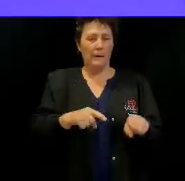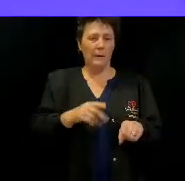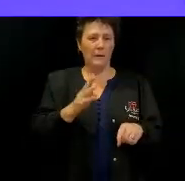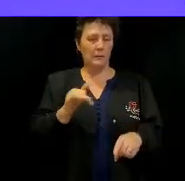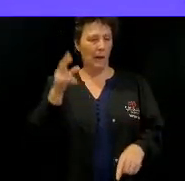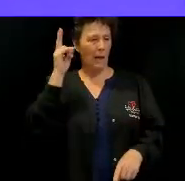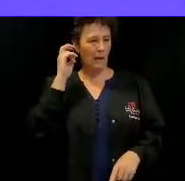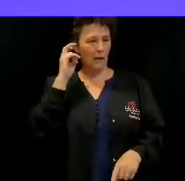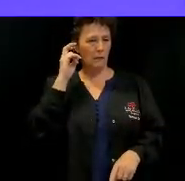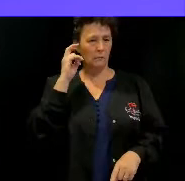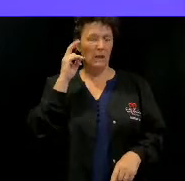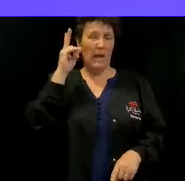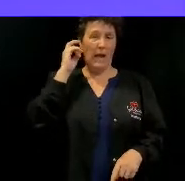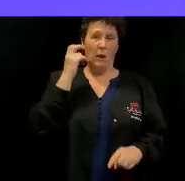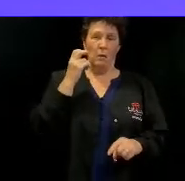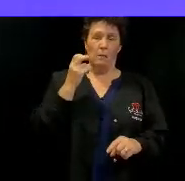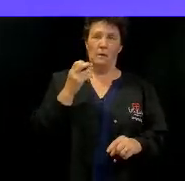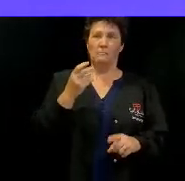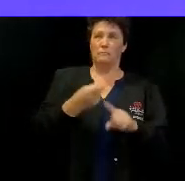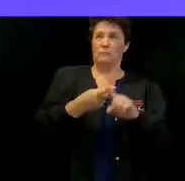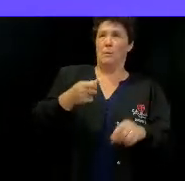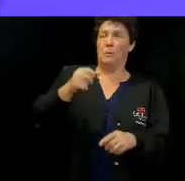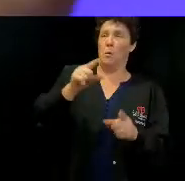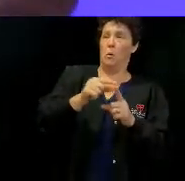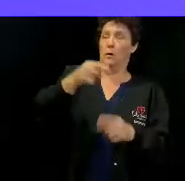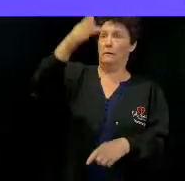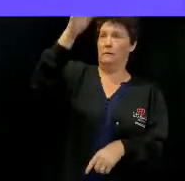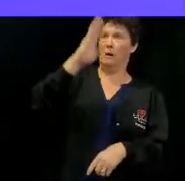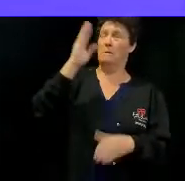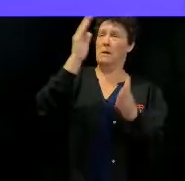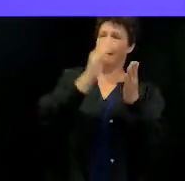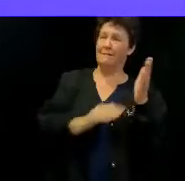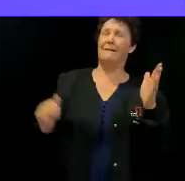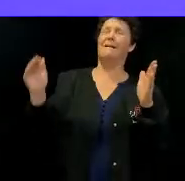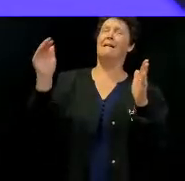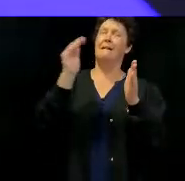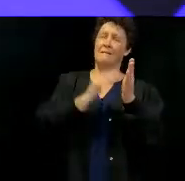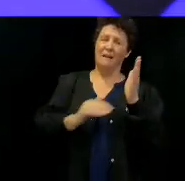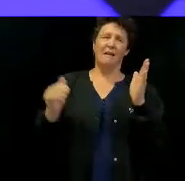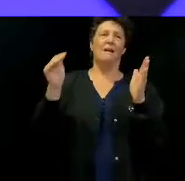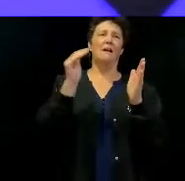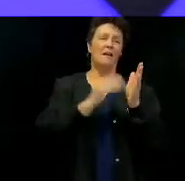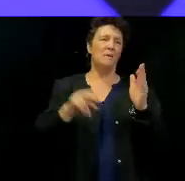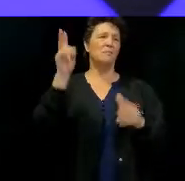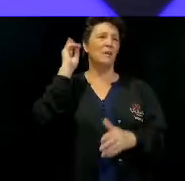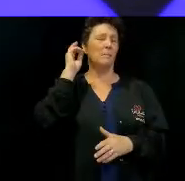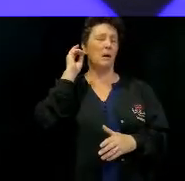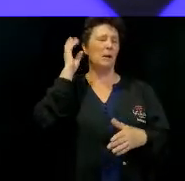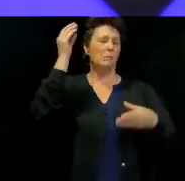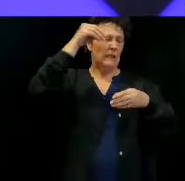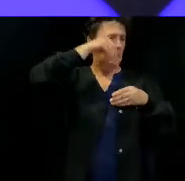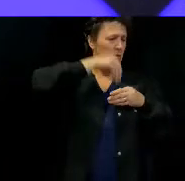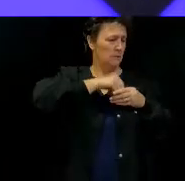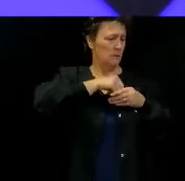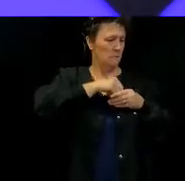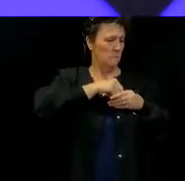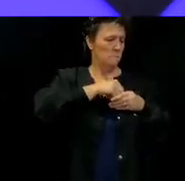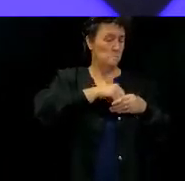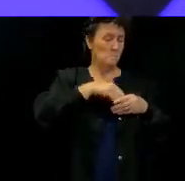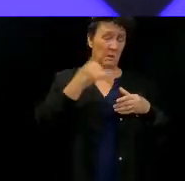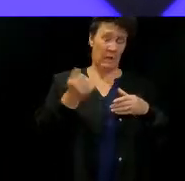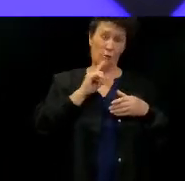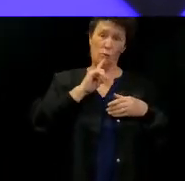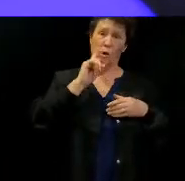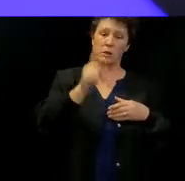by the word of God, and you hear it, and you hear it, and you hear it again, and it gets in you. That way your response to this stuff, man, it comes